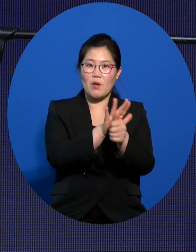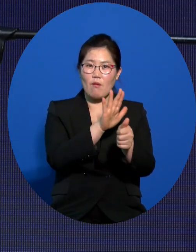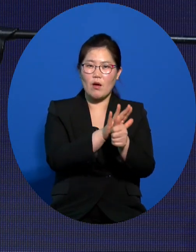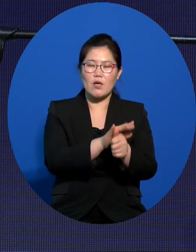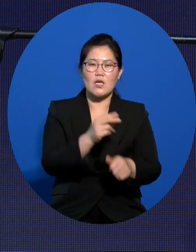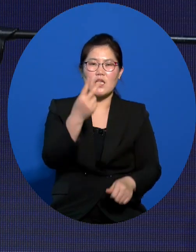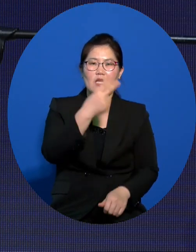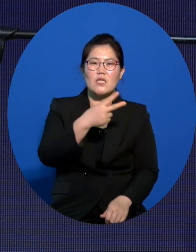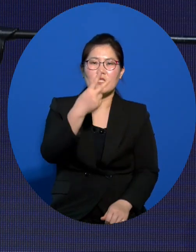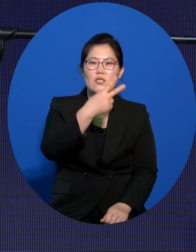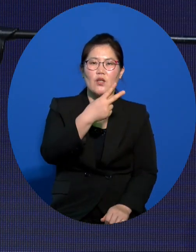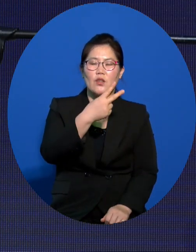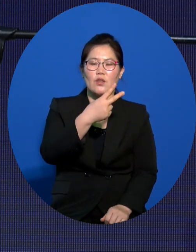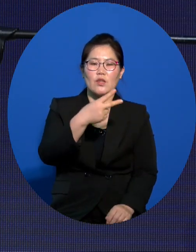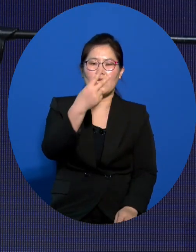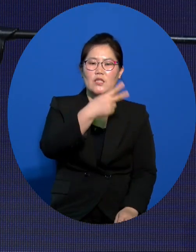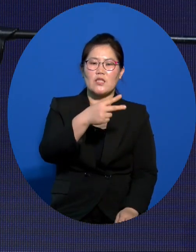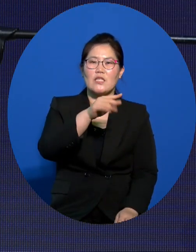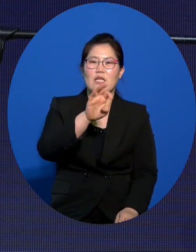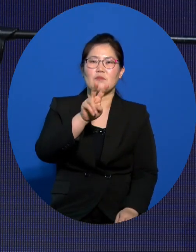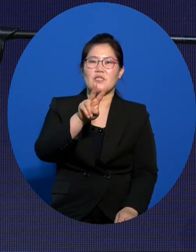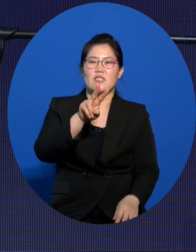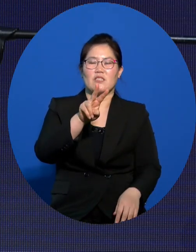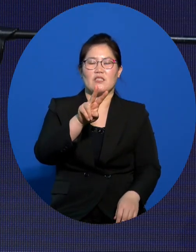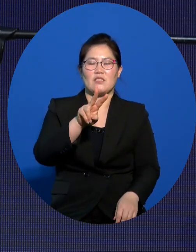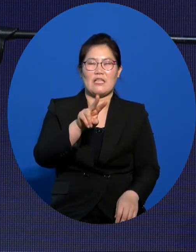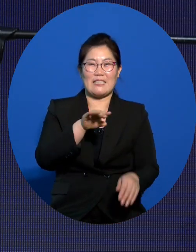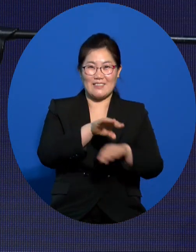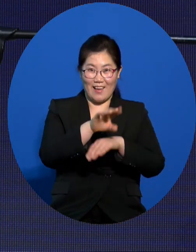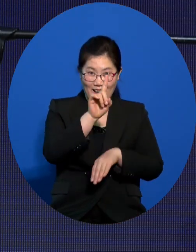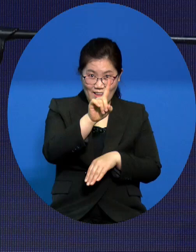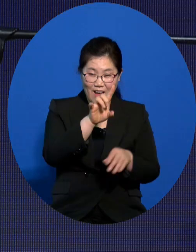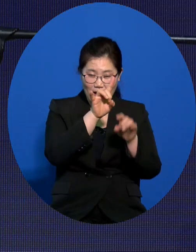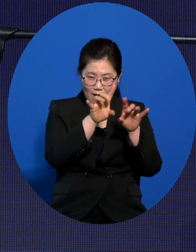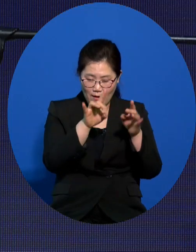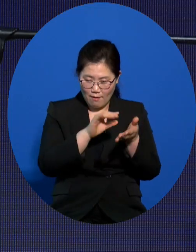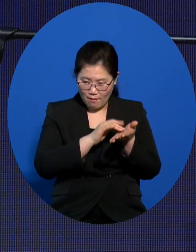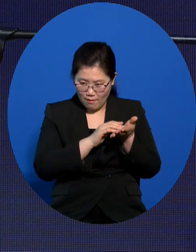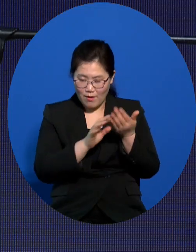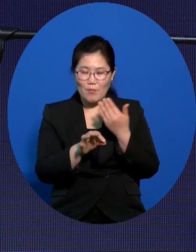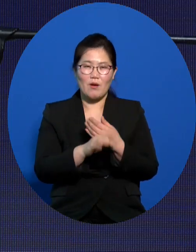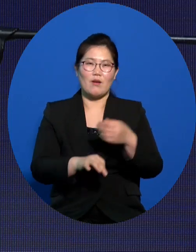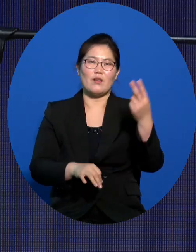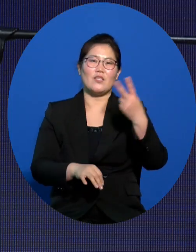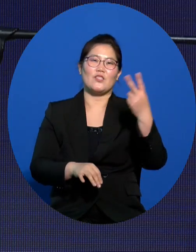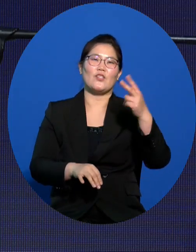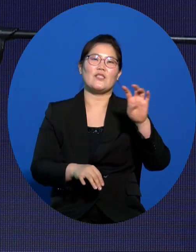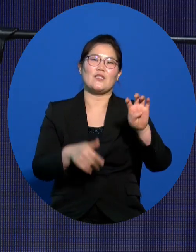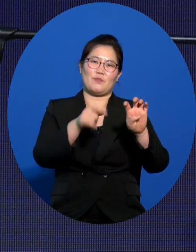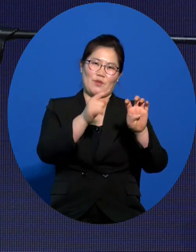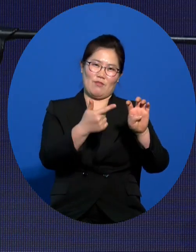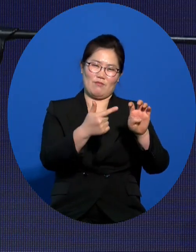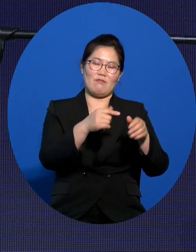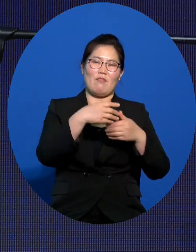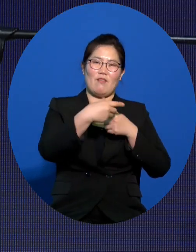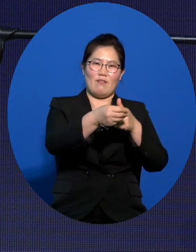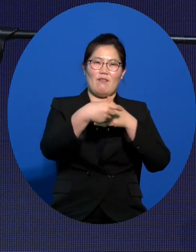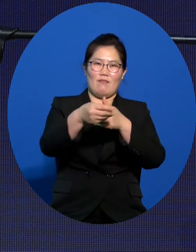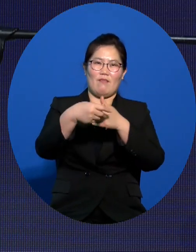2,042. Now,